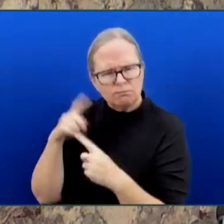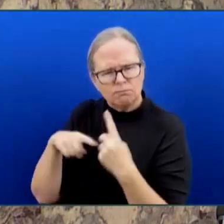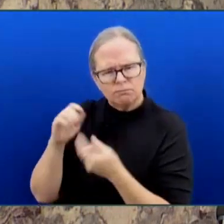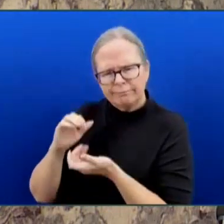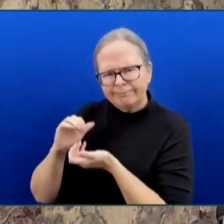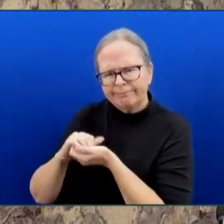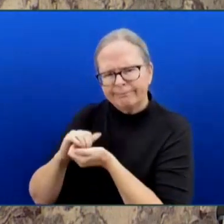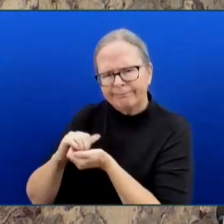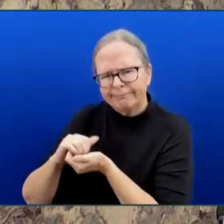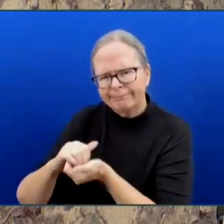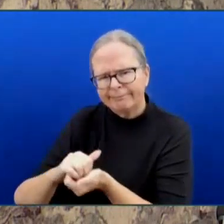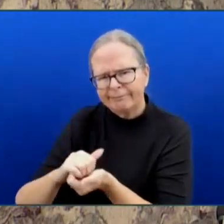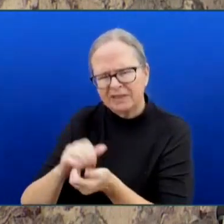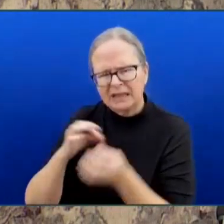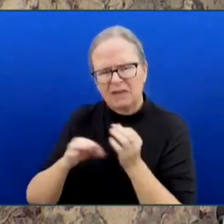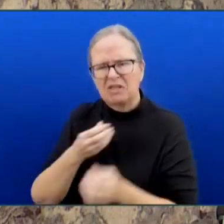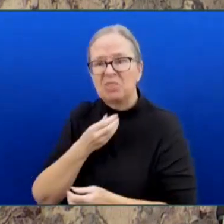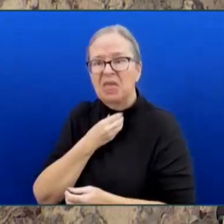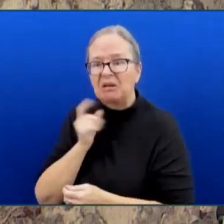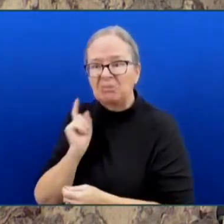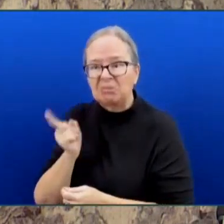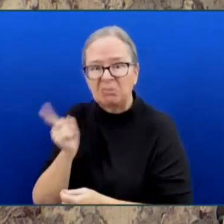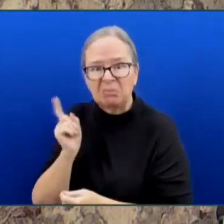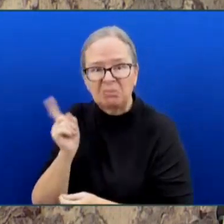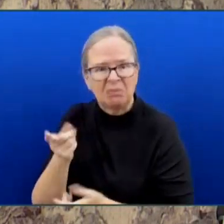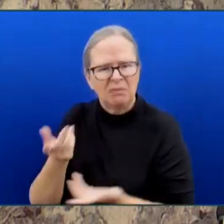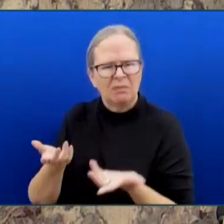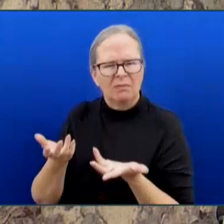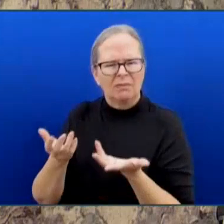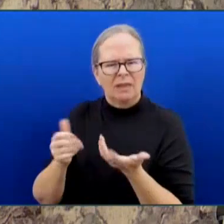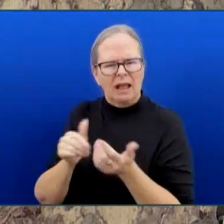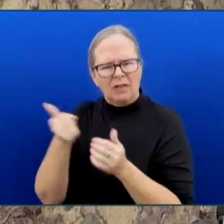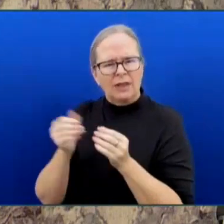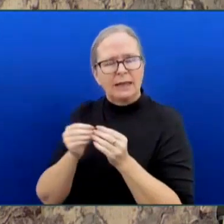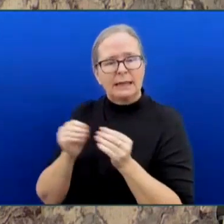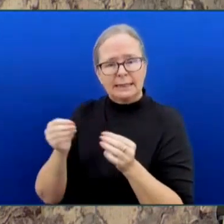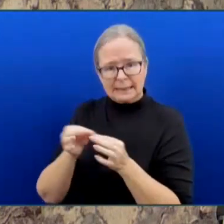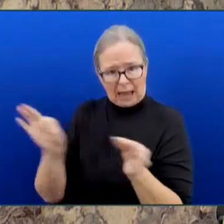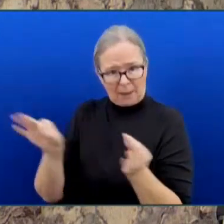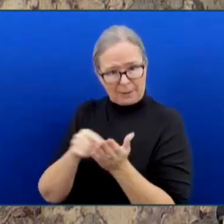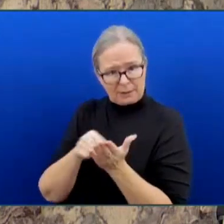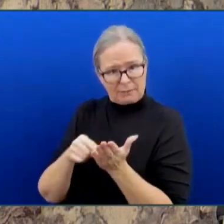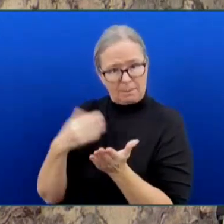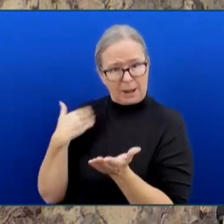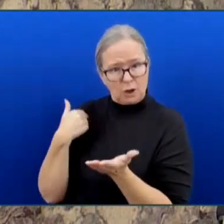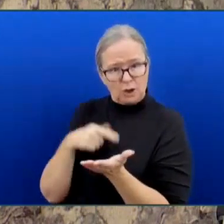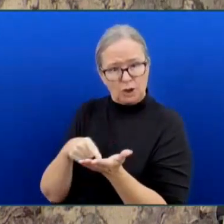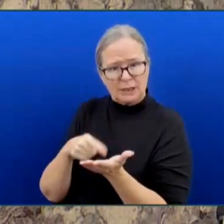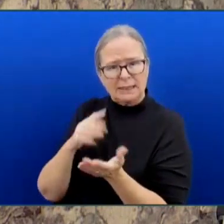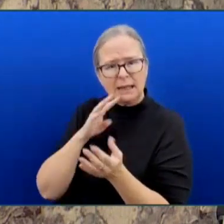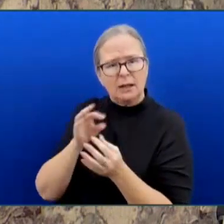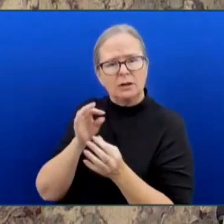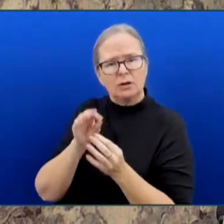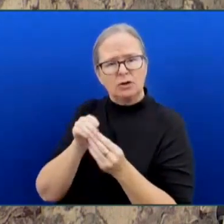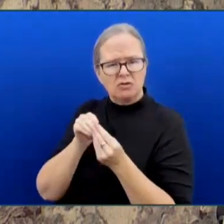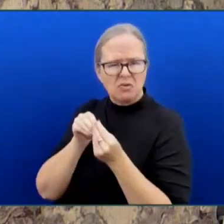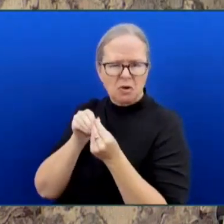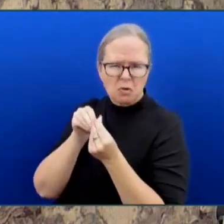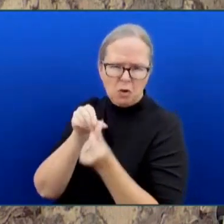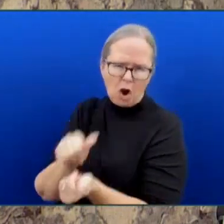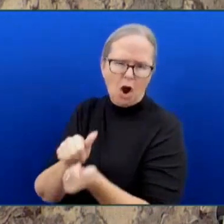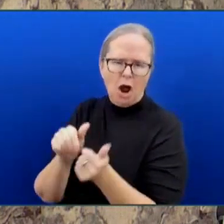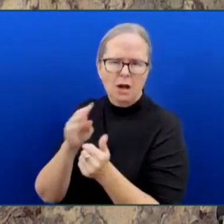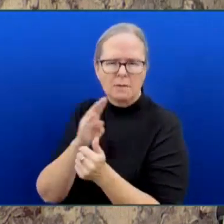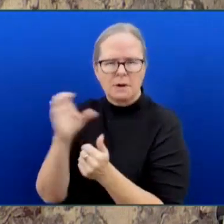another candid admission from the minister about the NDP's Cost BC framework that is in total shambles. The framework makes,